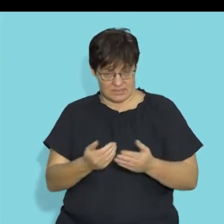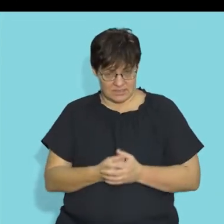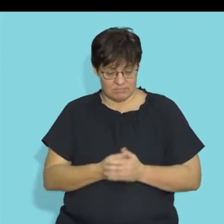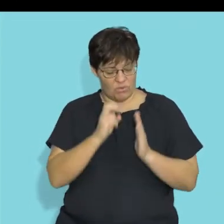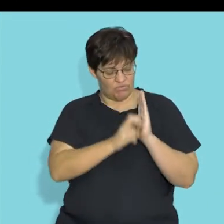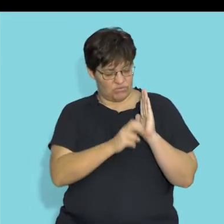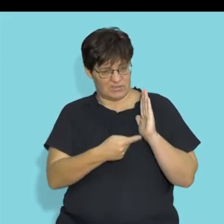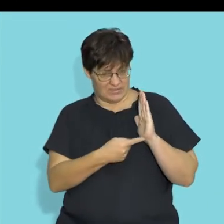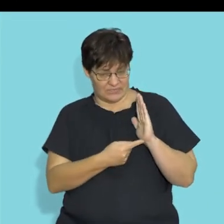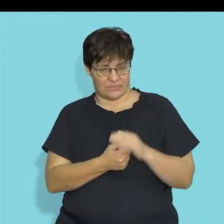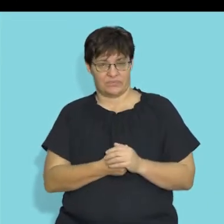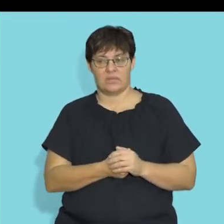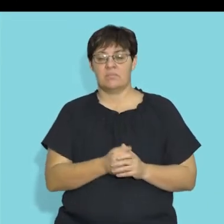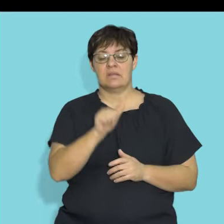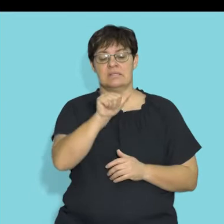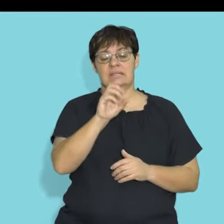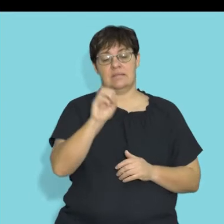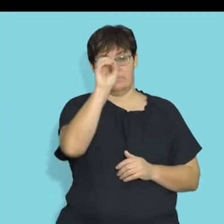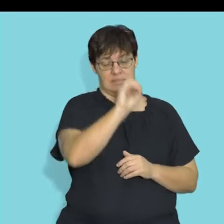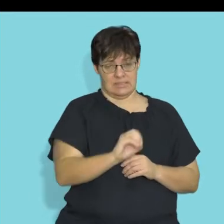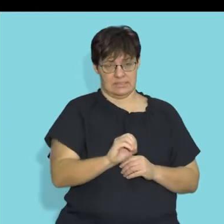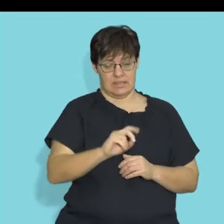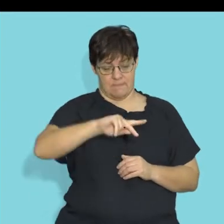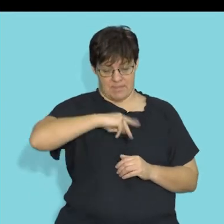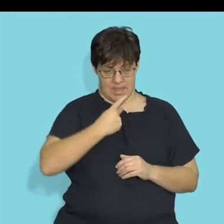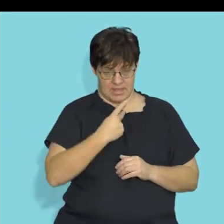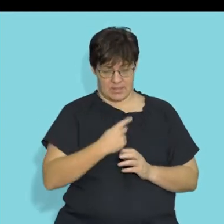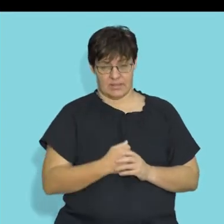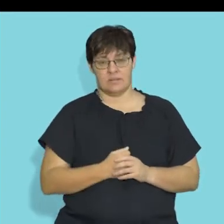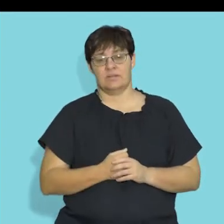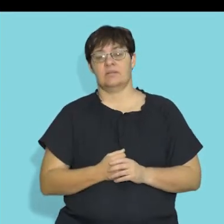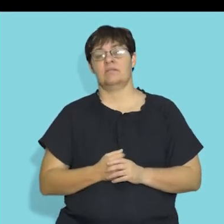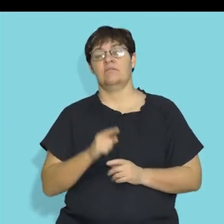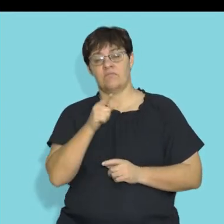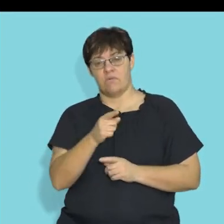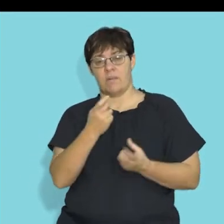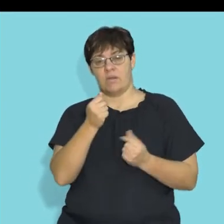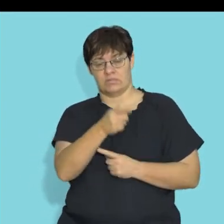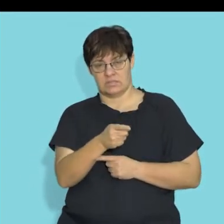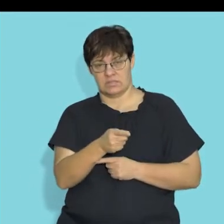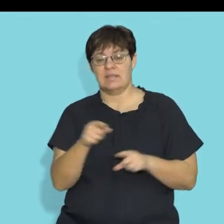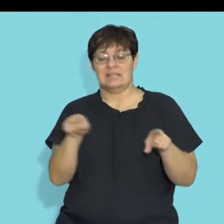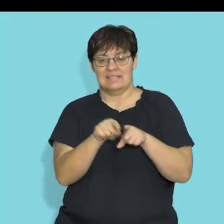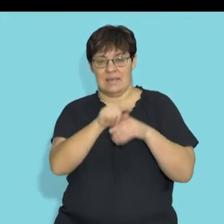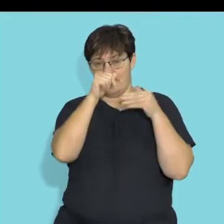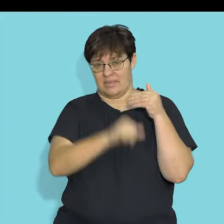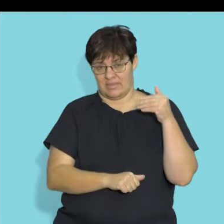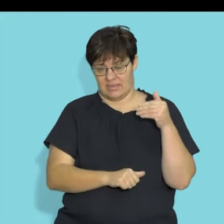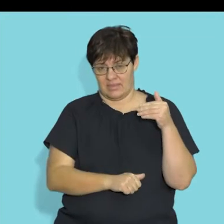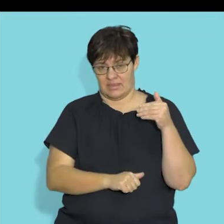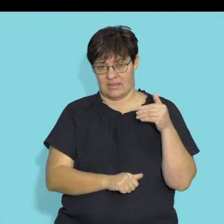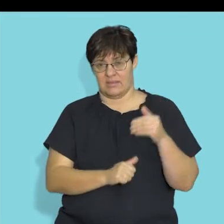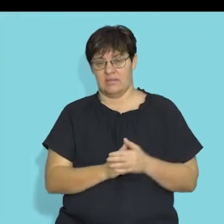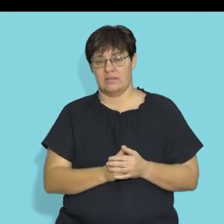just verify that. I'm paid 60%. I'm paid 60% of that figure in the same month.